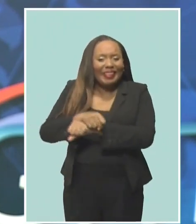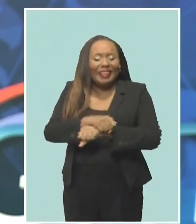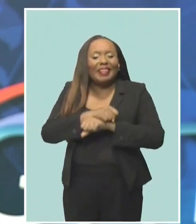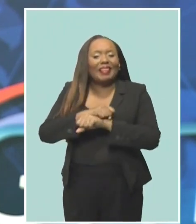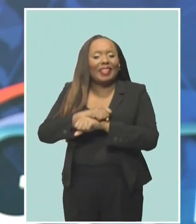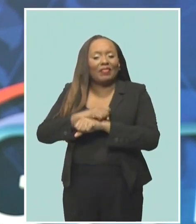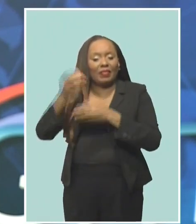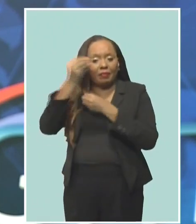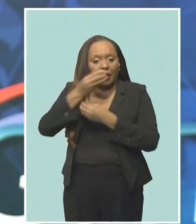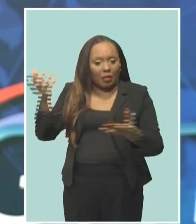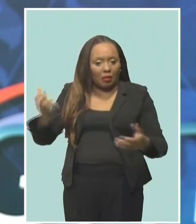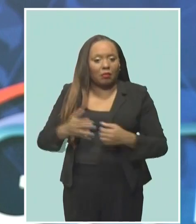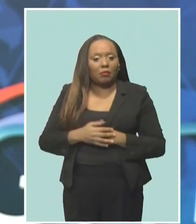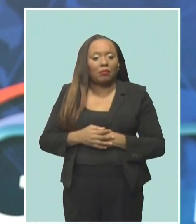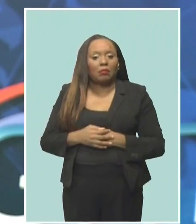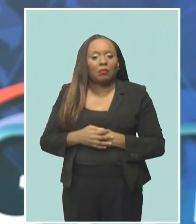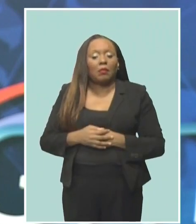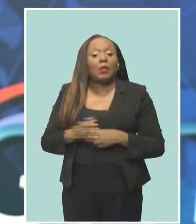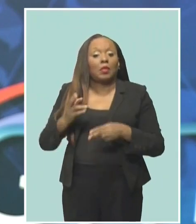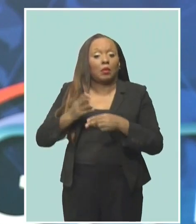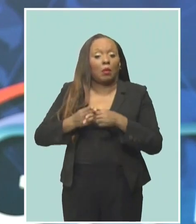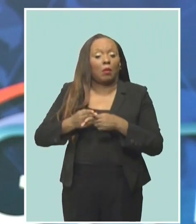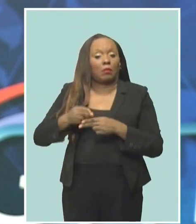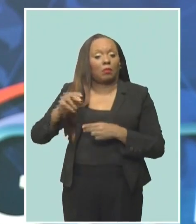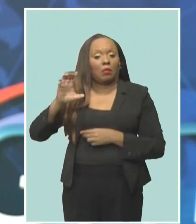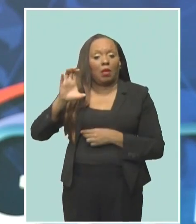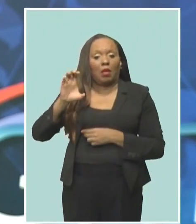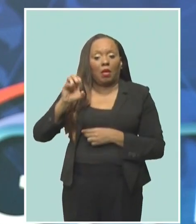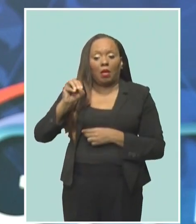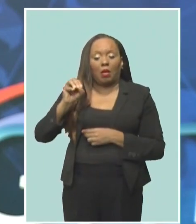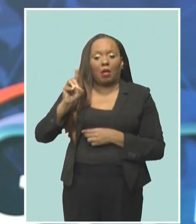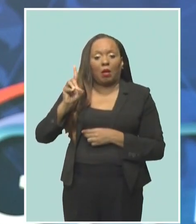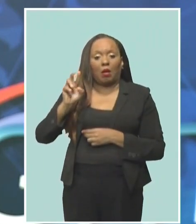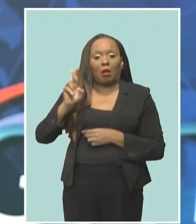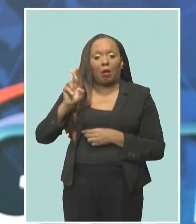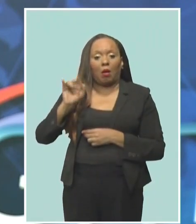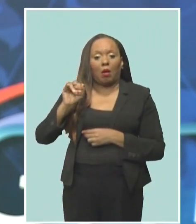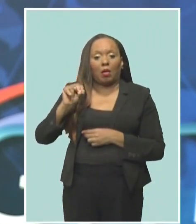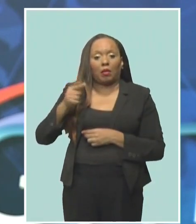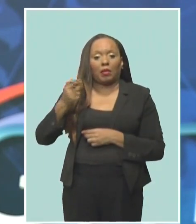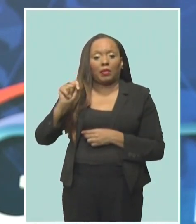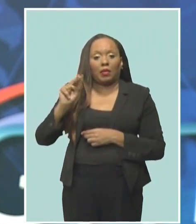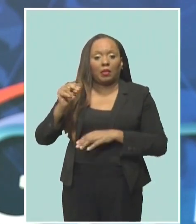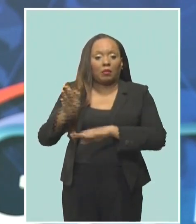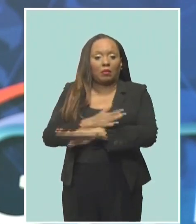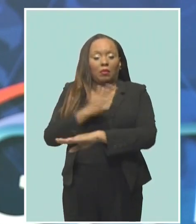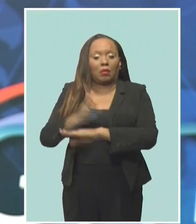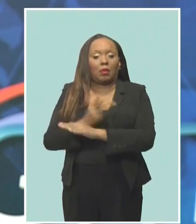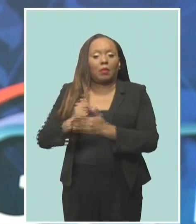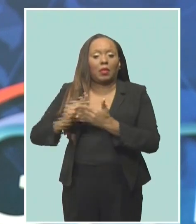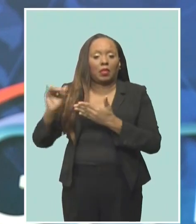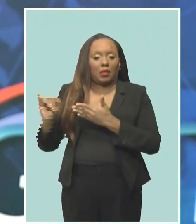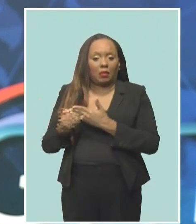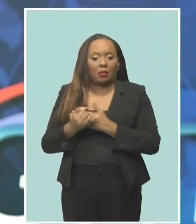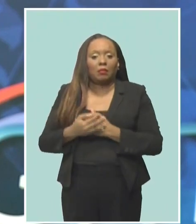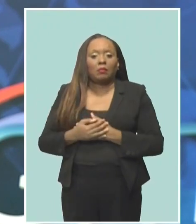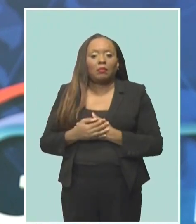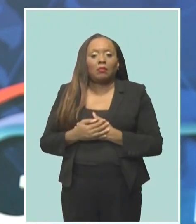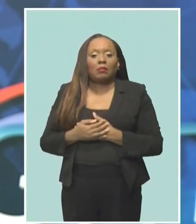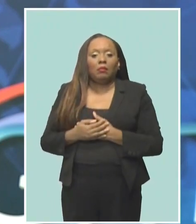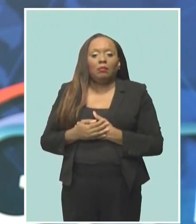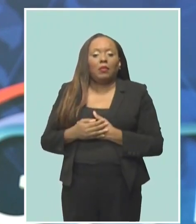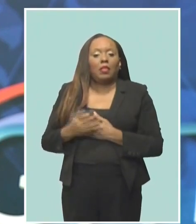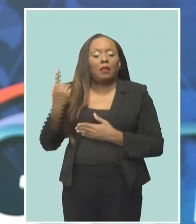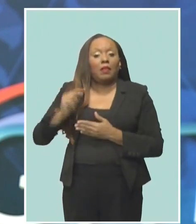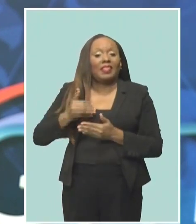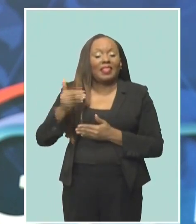with the launch of the Codrington Restorative Project. As part of that effort, a sum of $18 million has been pledged over the next 10